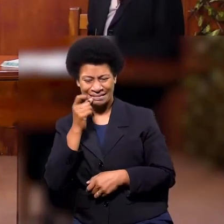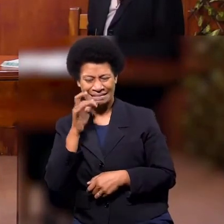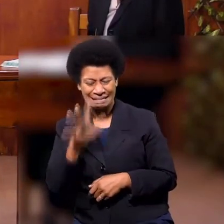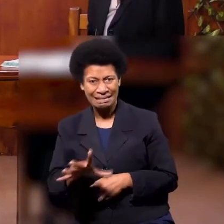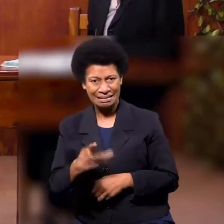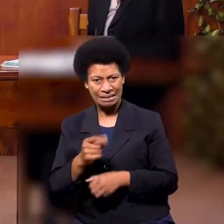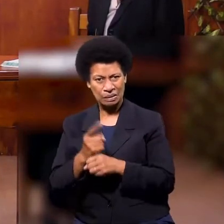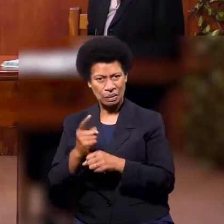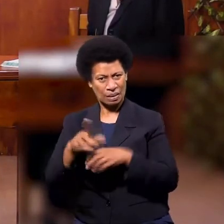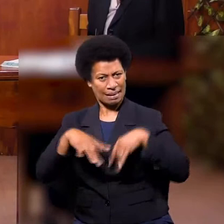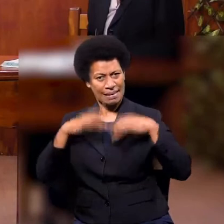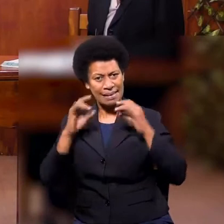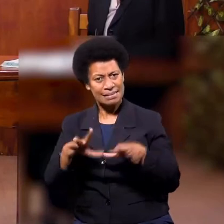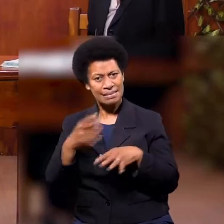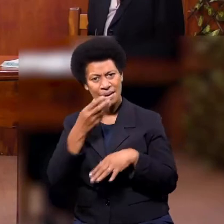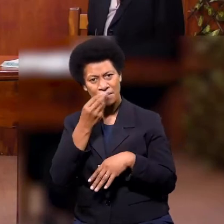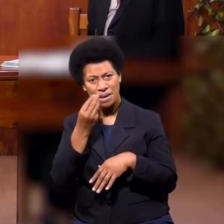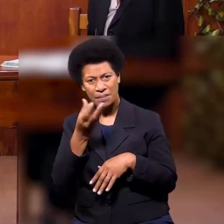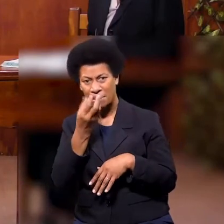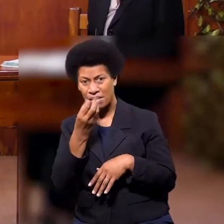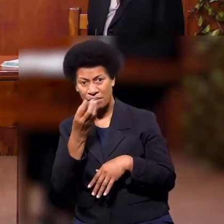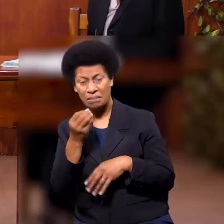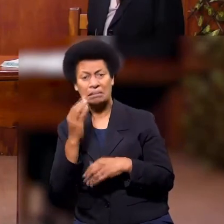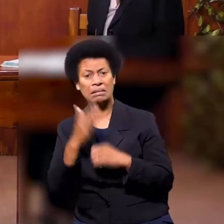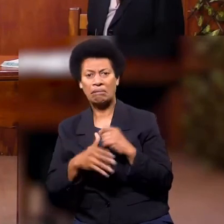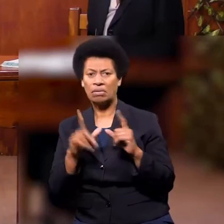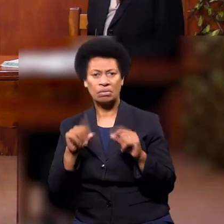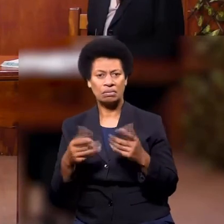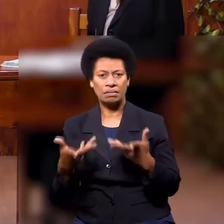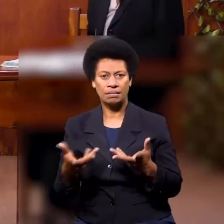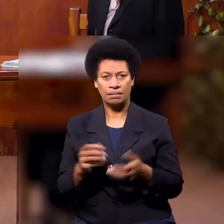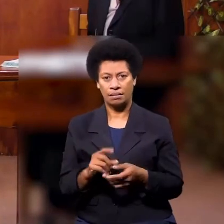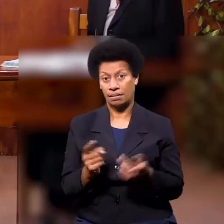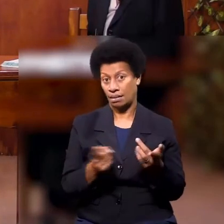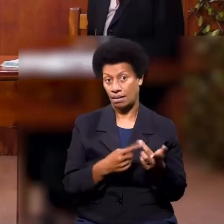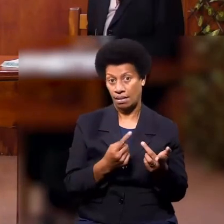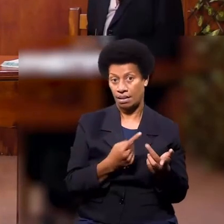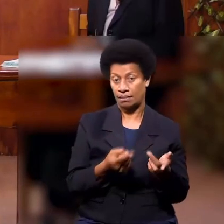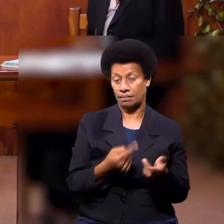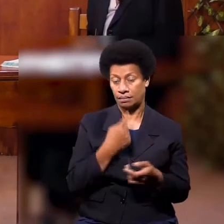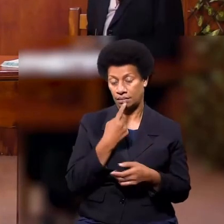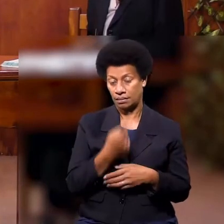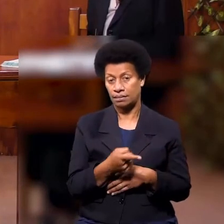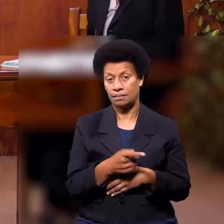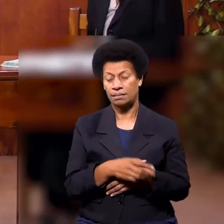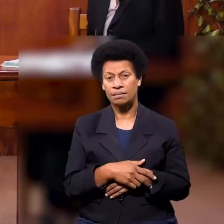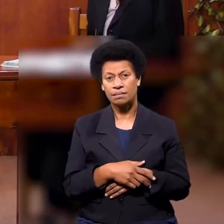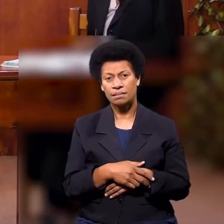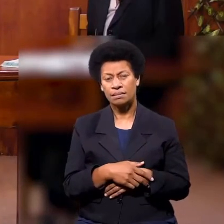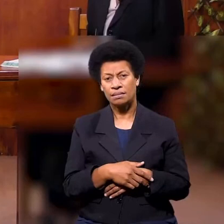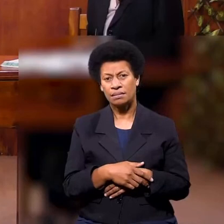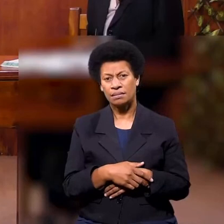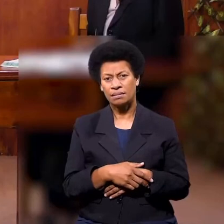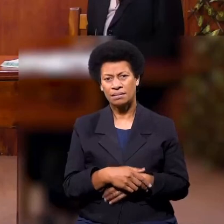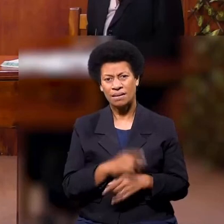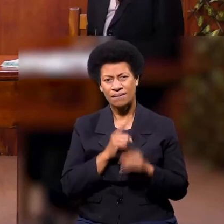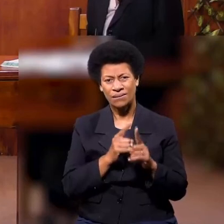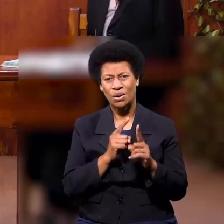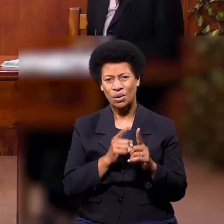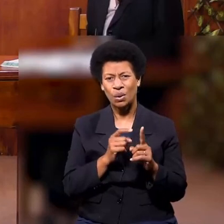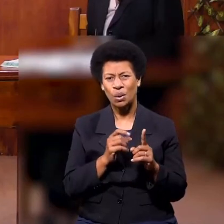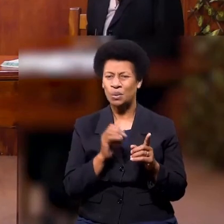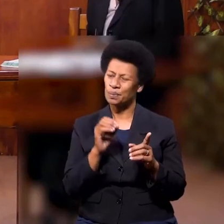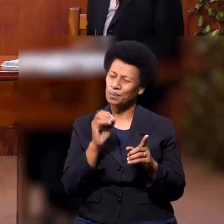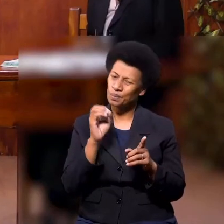God rebukes that. And another one is, you emphasize on following, okay, on following